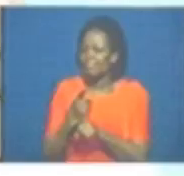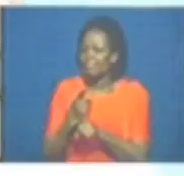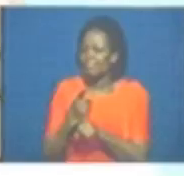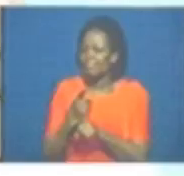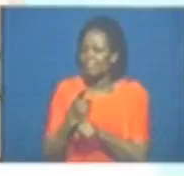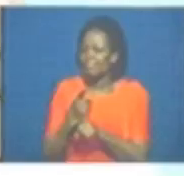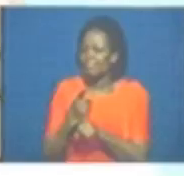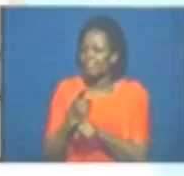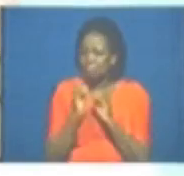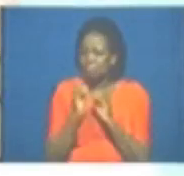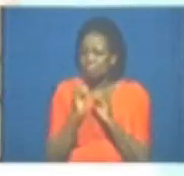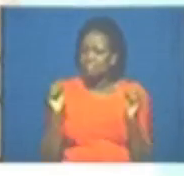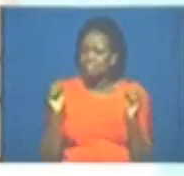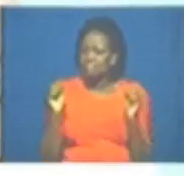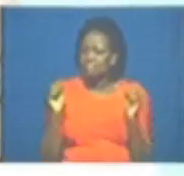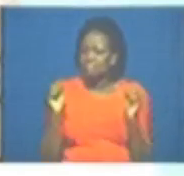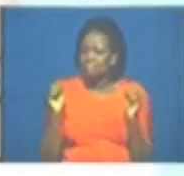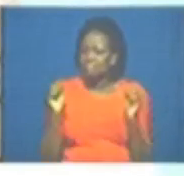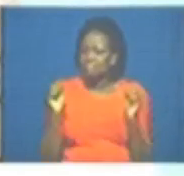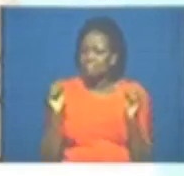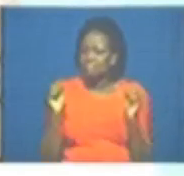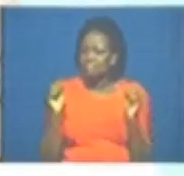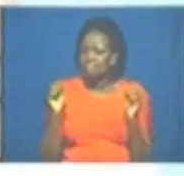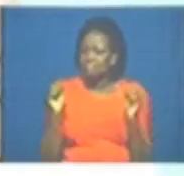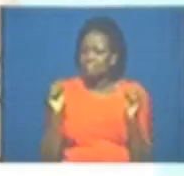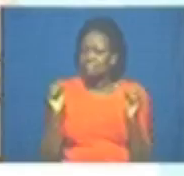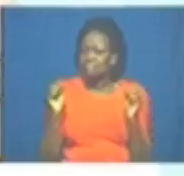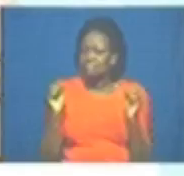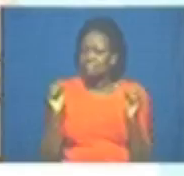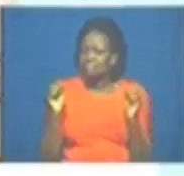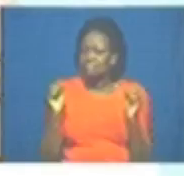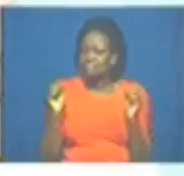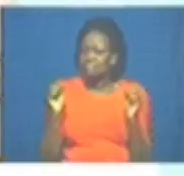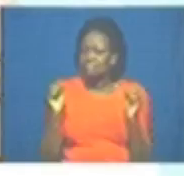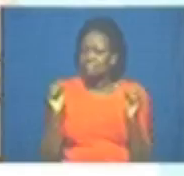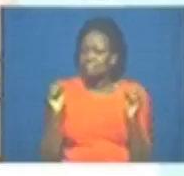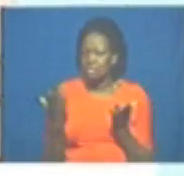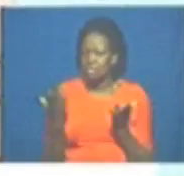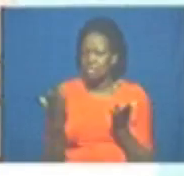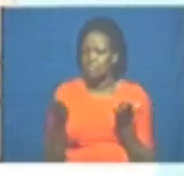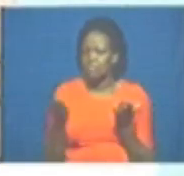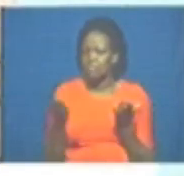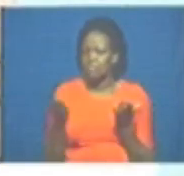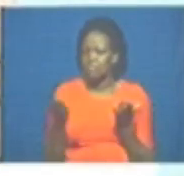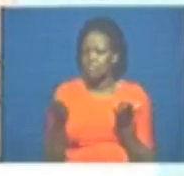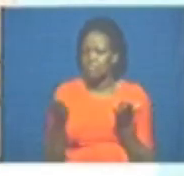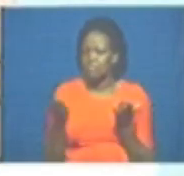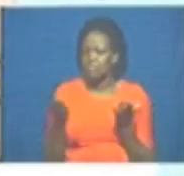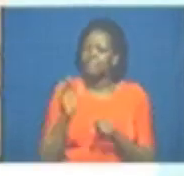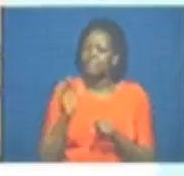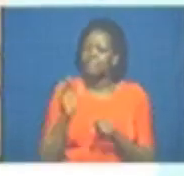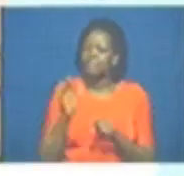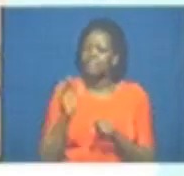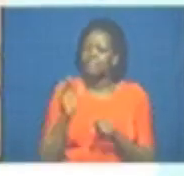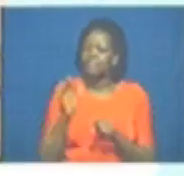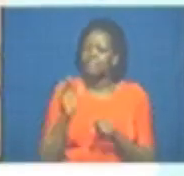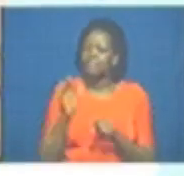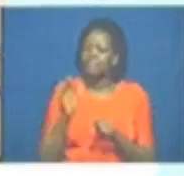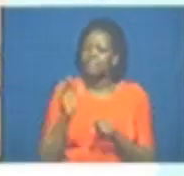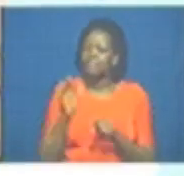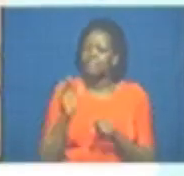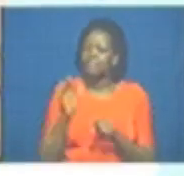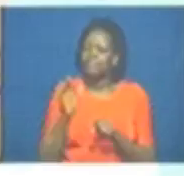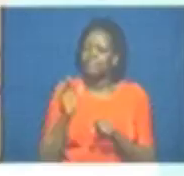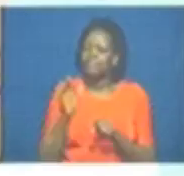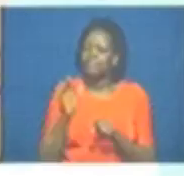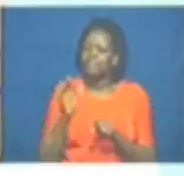You will get that problem is happening right across the country. Most of the governors and